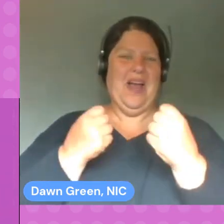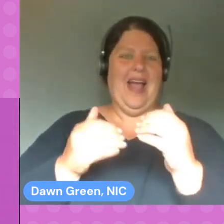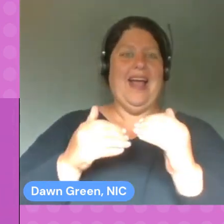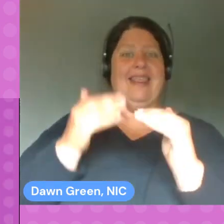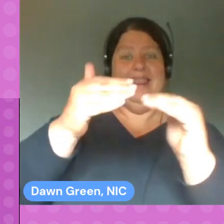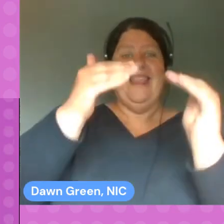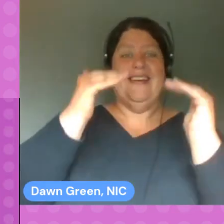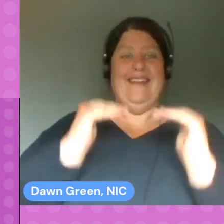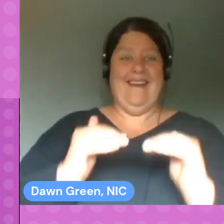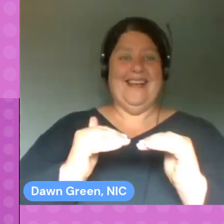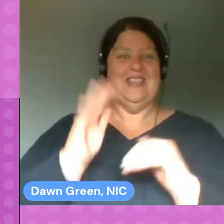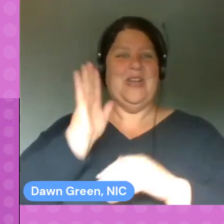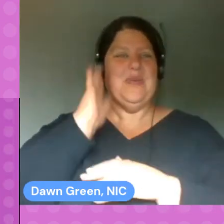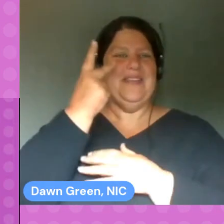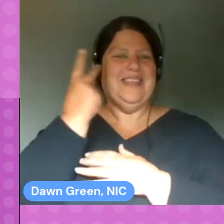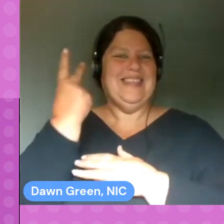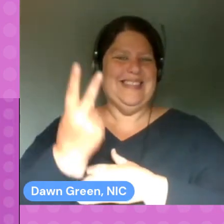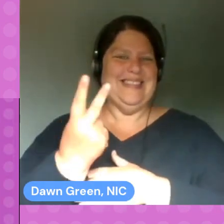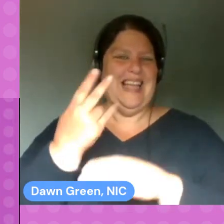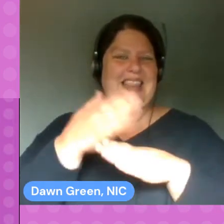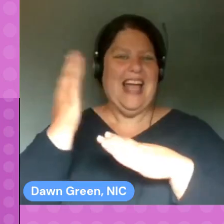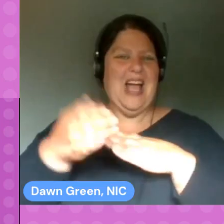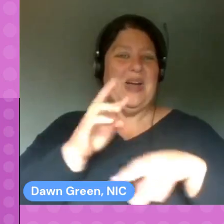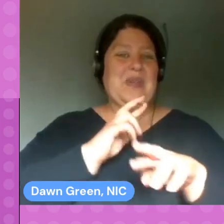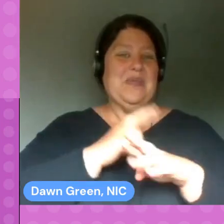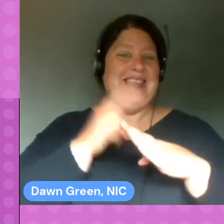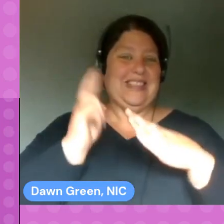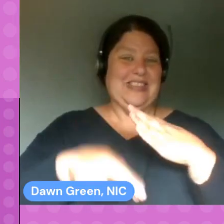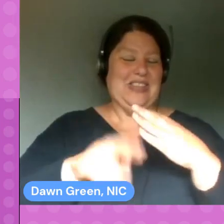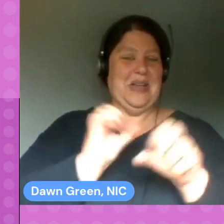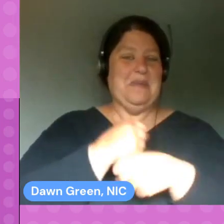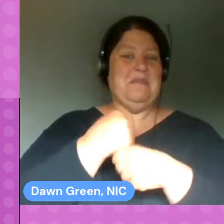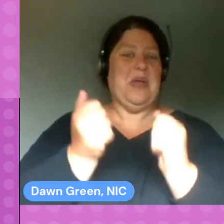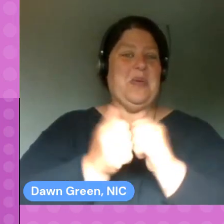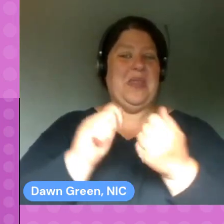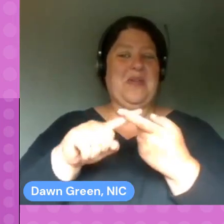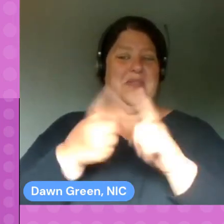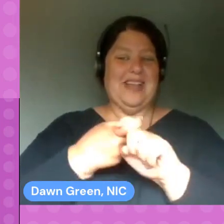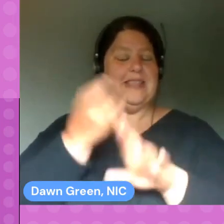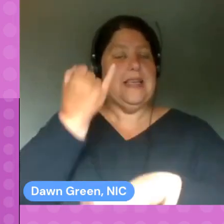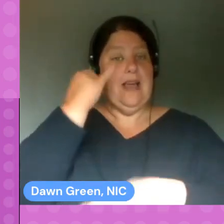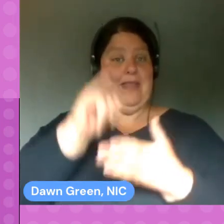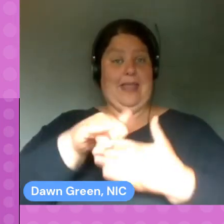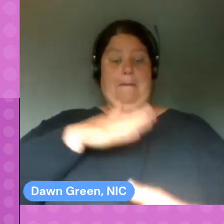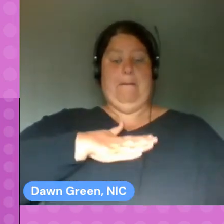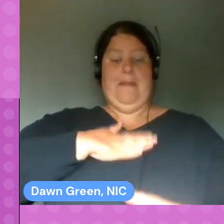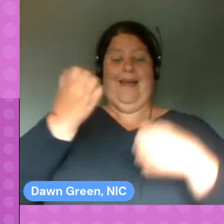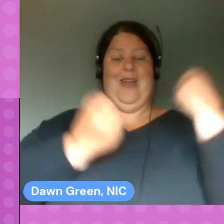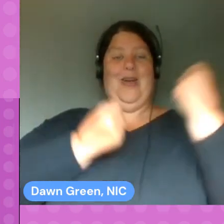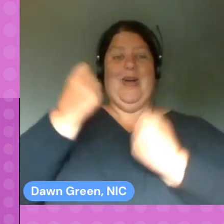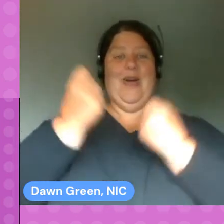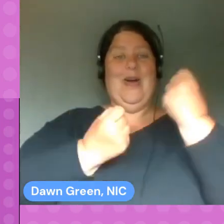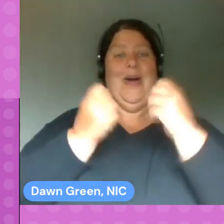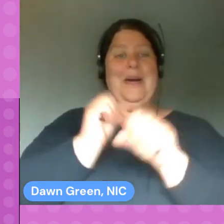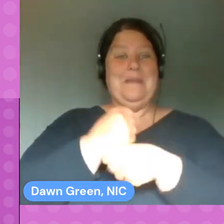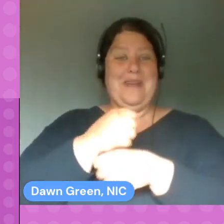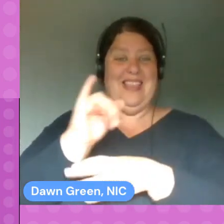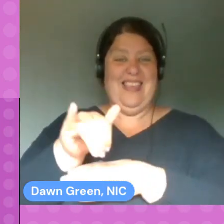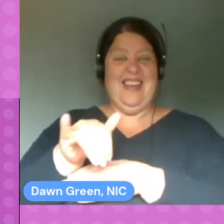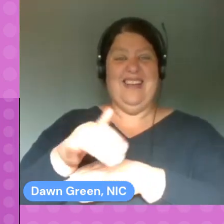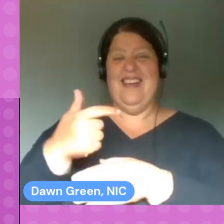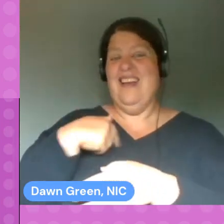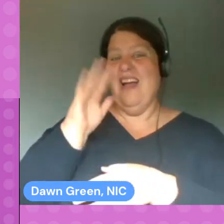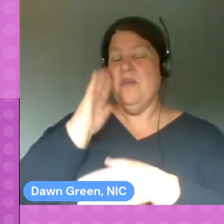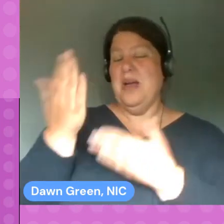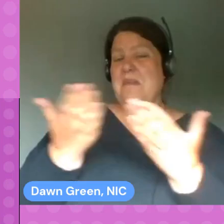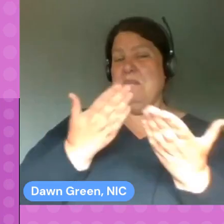slide, you'll see the end results. She made it with her friends. If this had been my car that was making this soapbox racer, I might have made